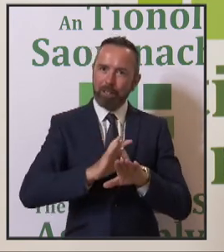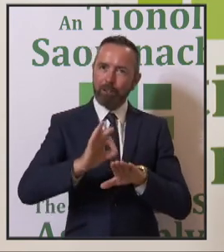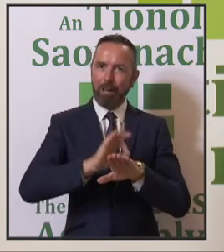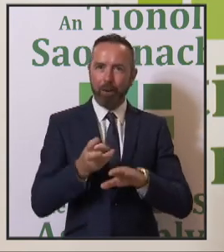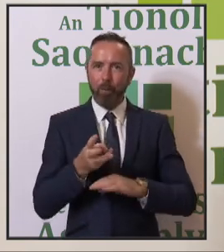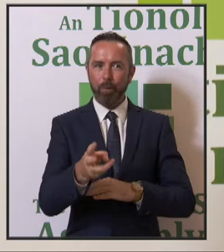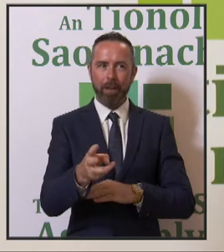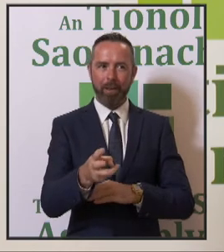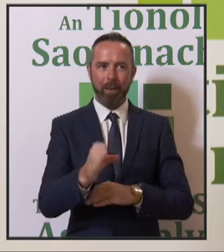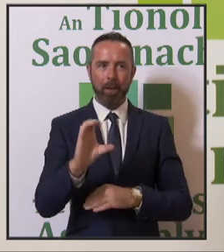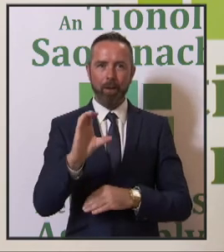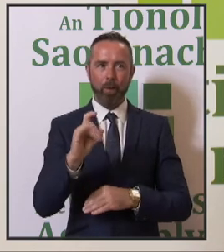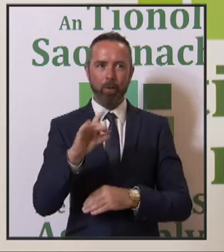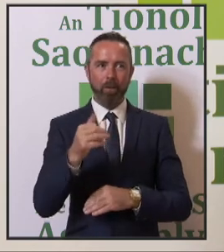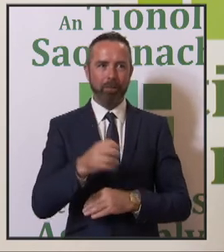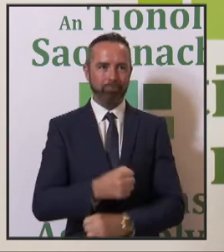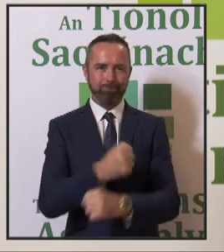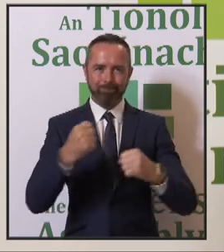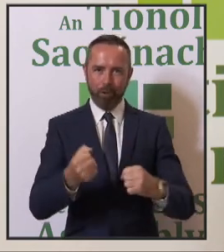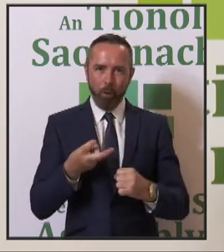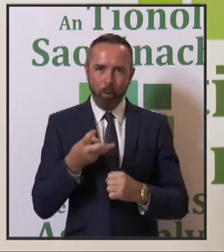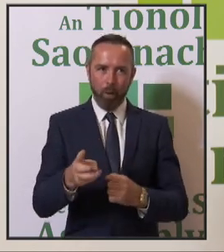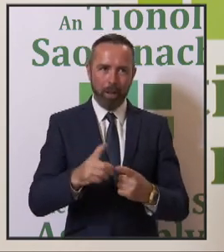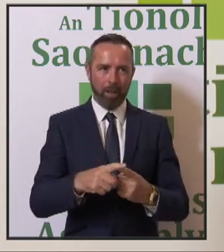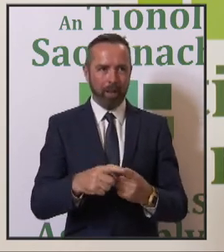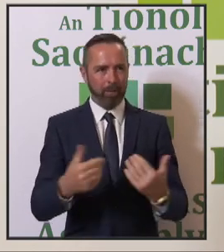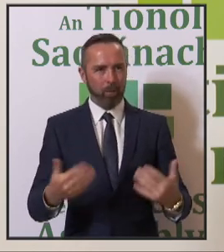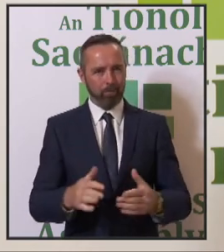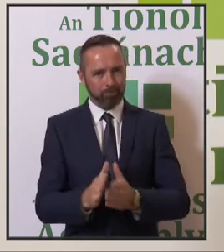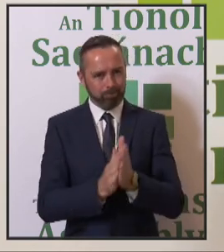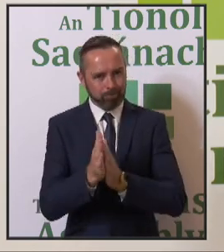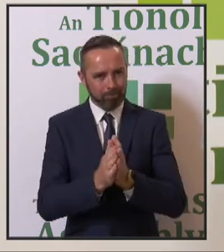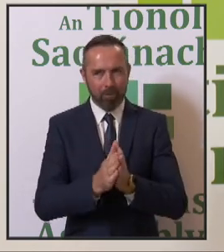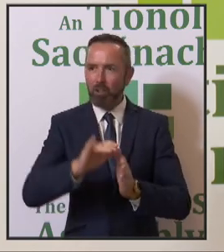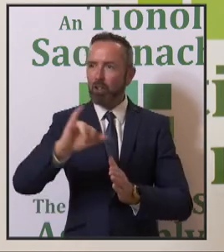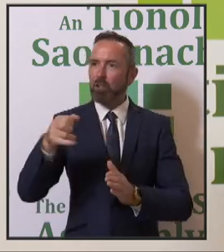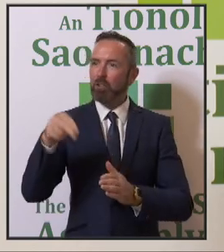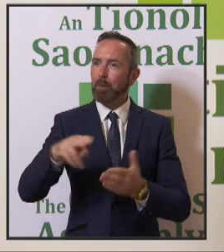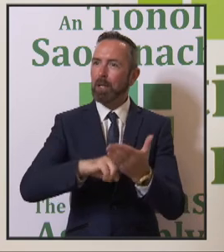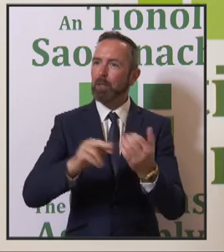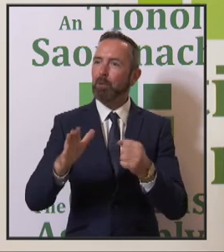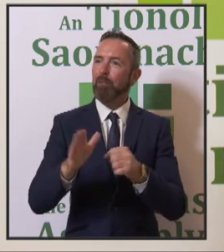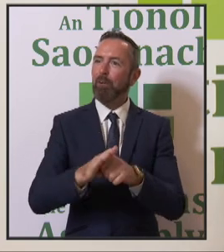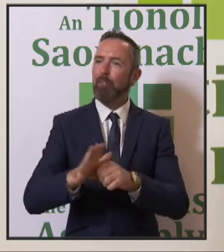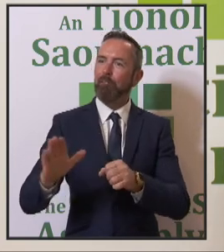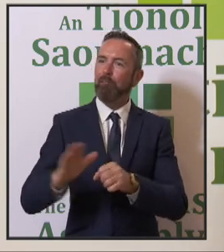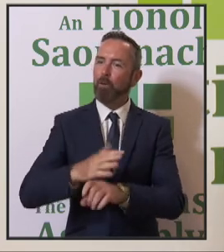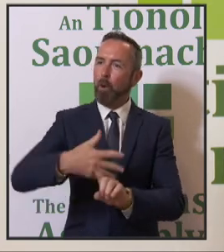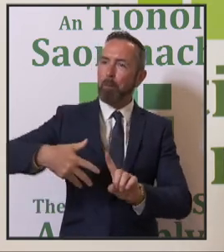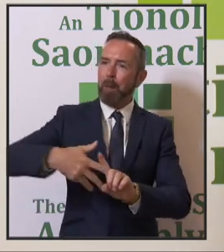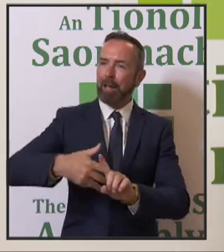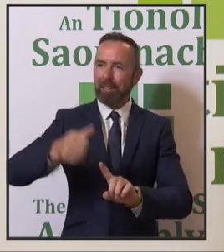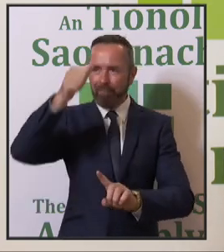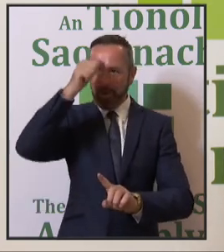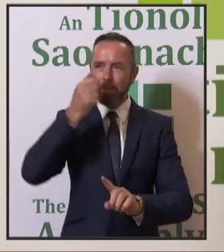Clodagh has such an iron will and steely determination that Jim could probably have used her as fullback on one of the more famous Dublin